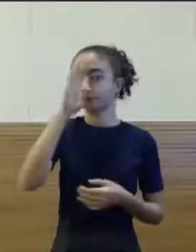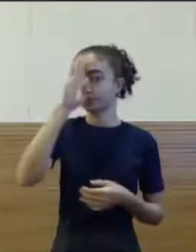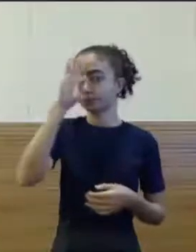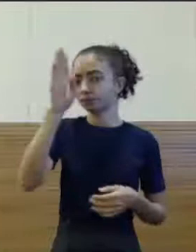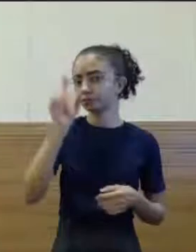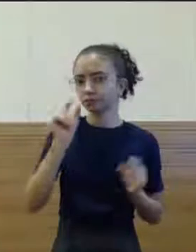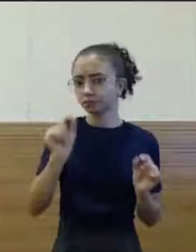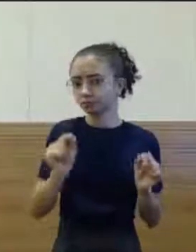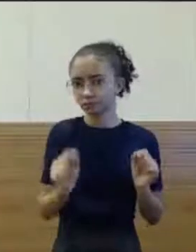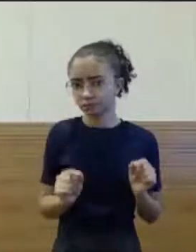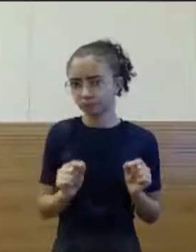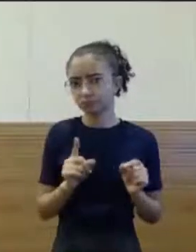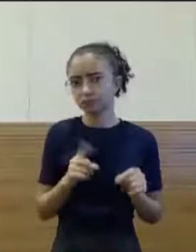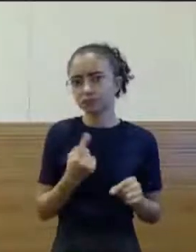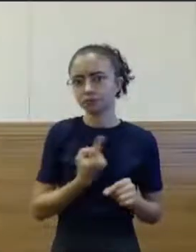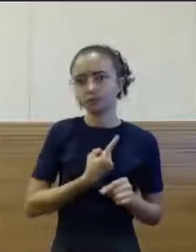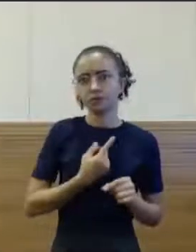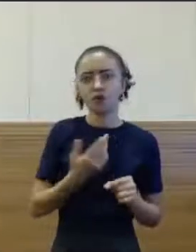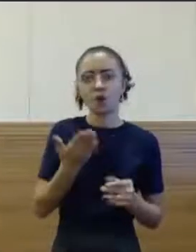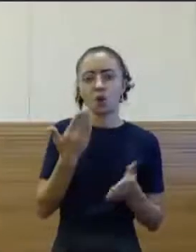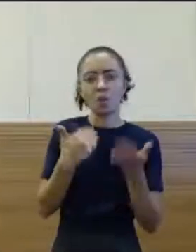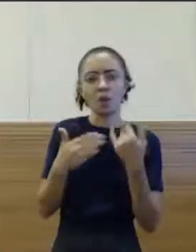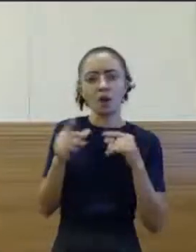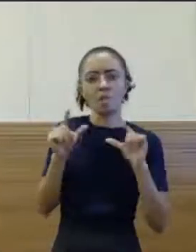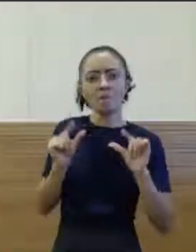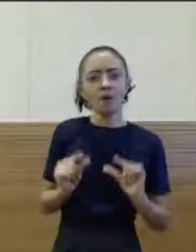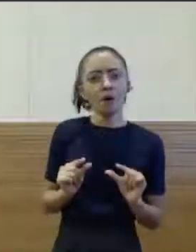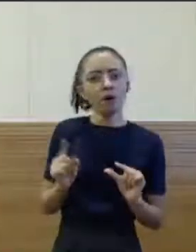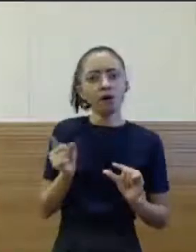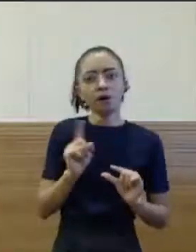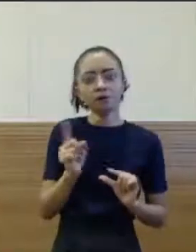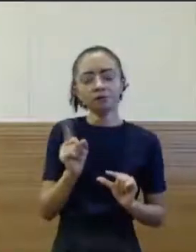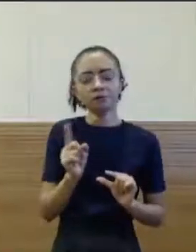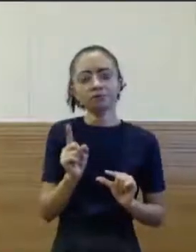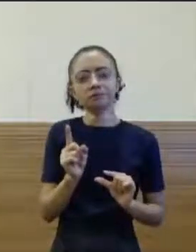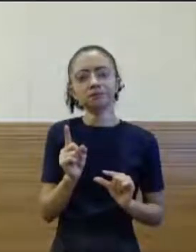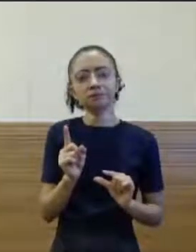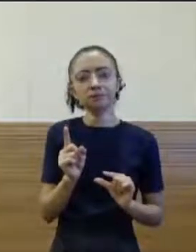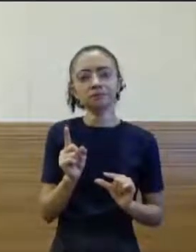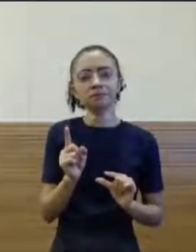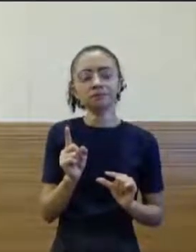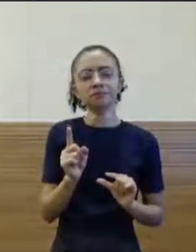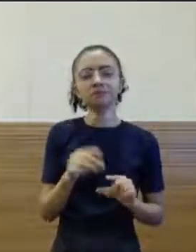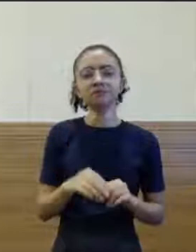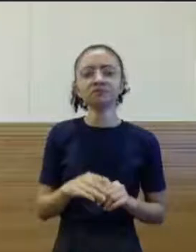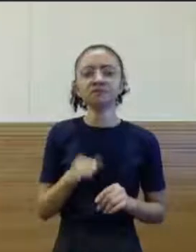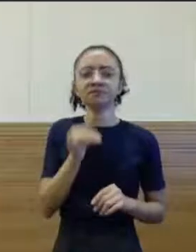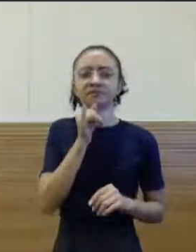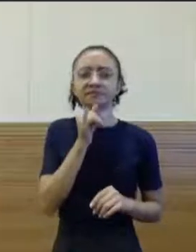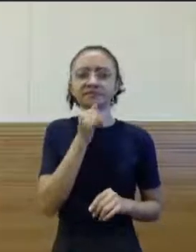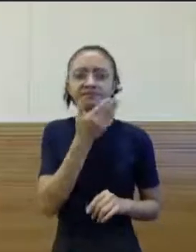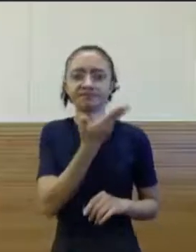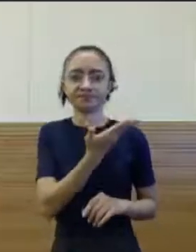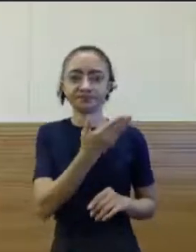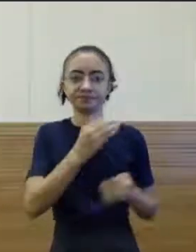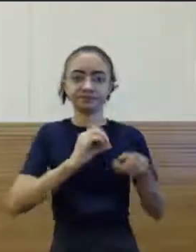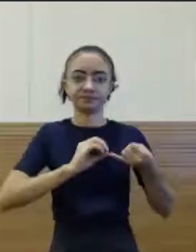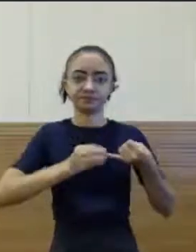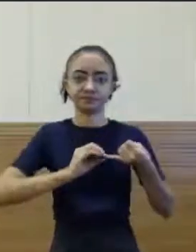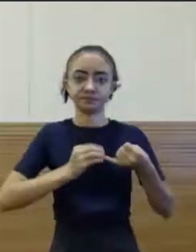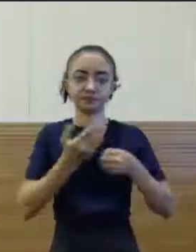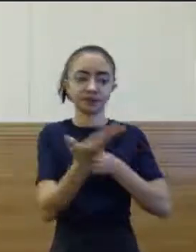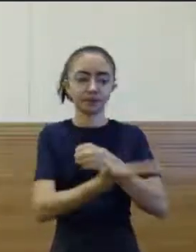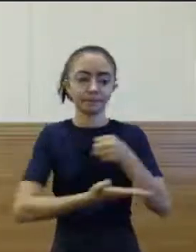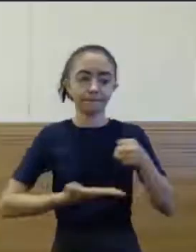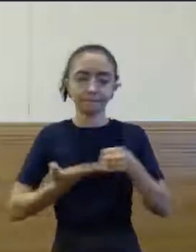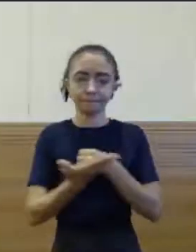we're not eating enough. And here is important to show the beans, which is a culturally basic